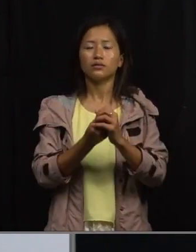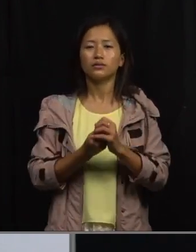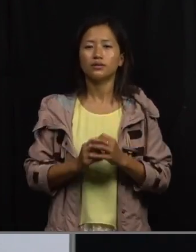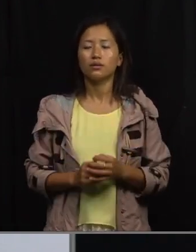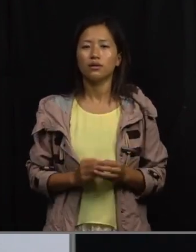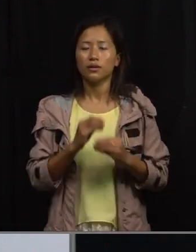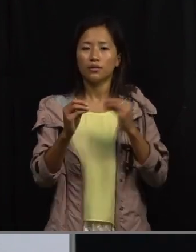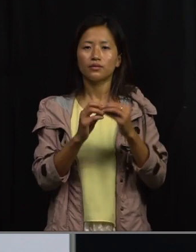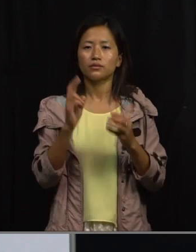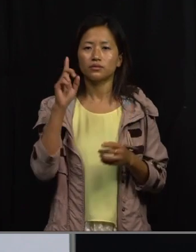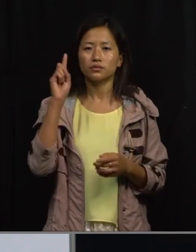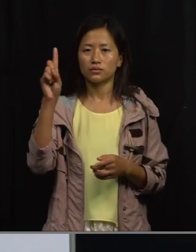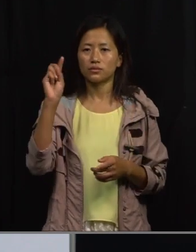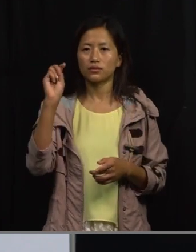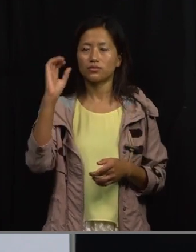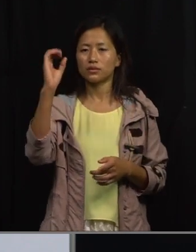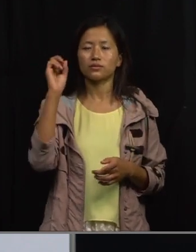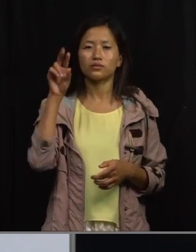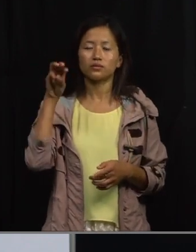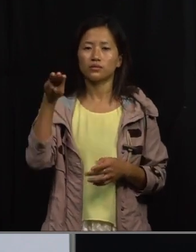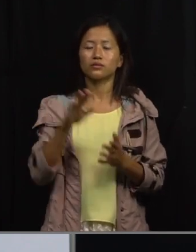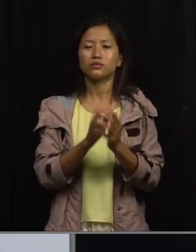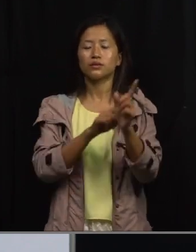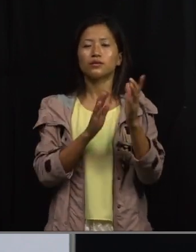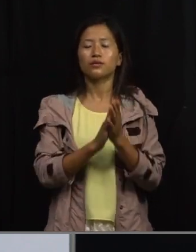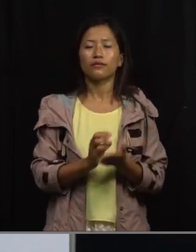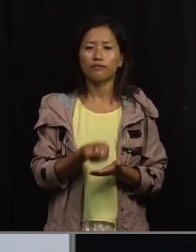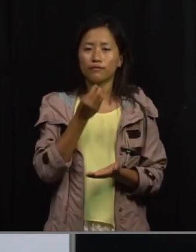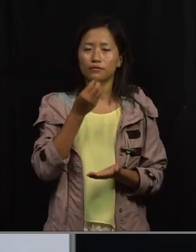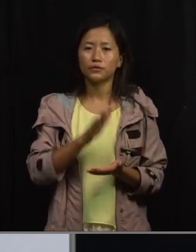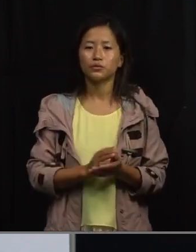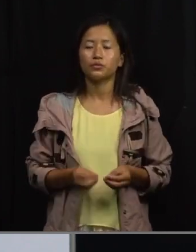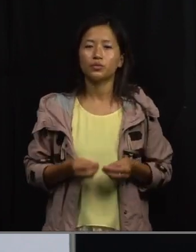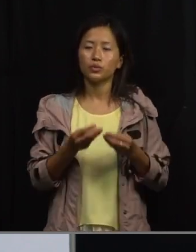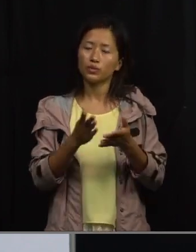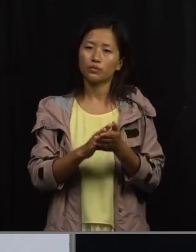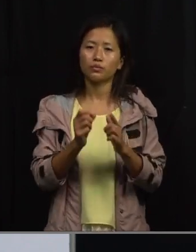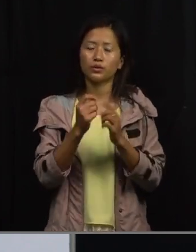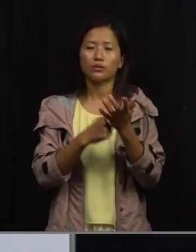And by about 10,000 years, they became a food producer.